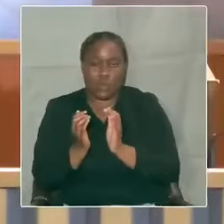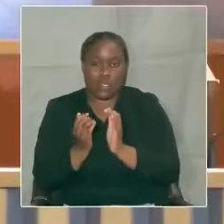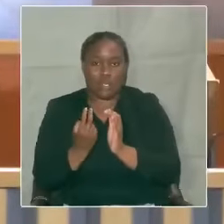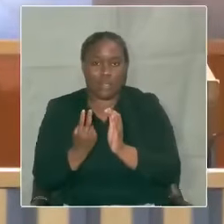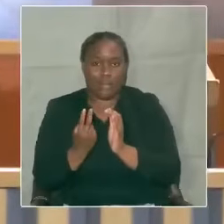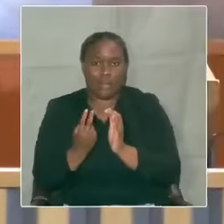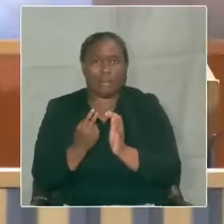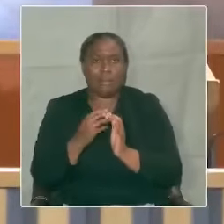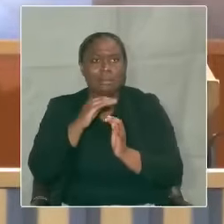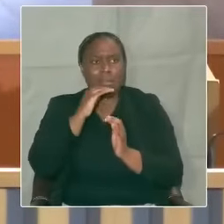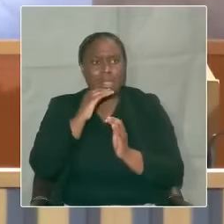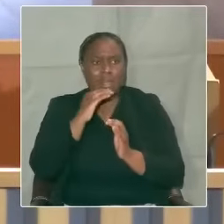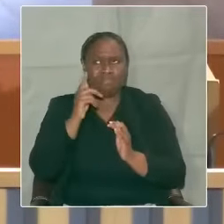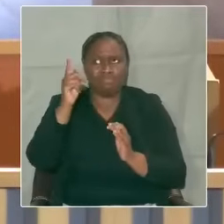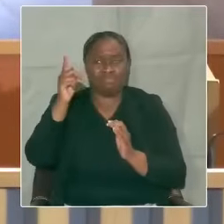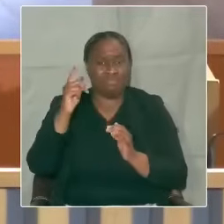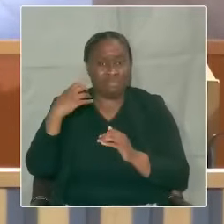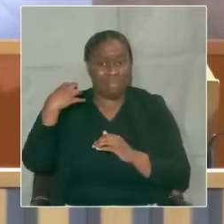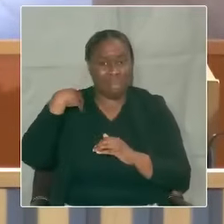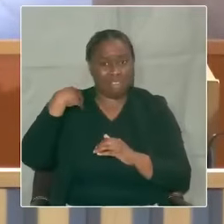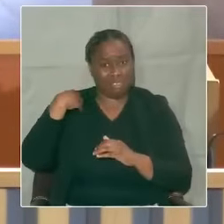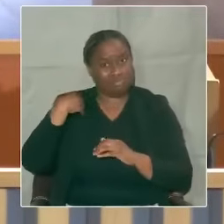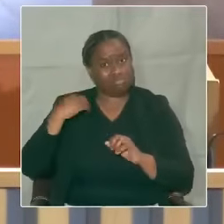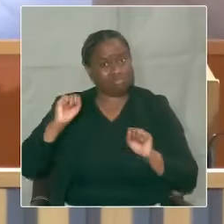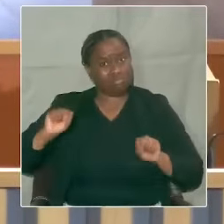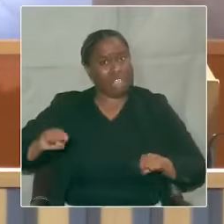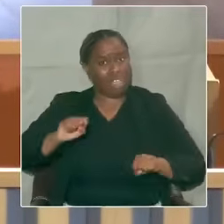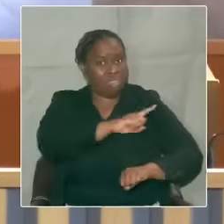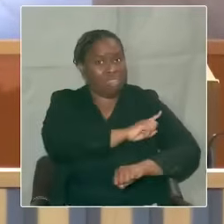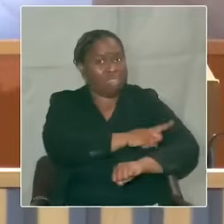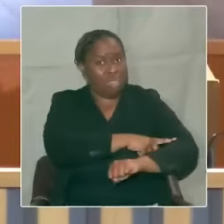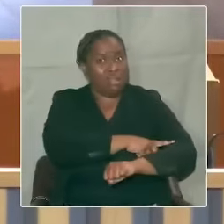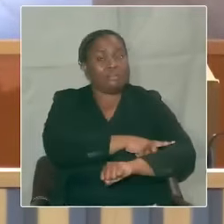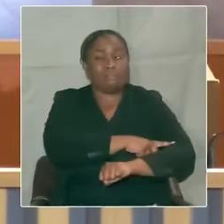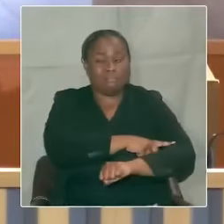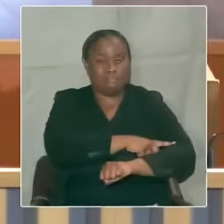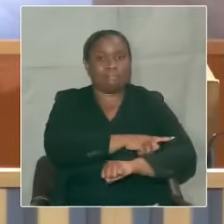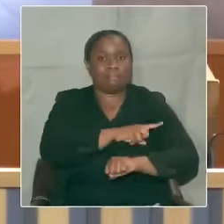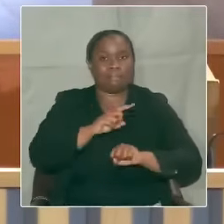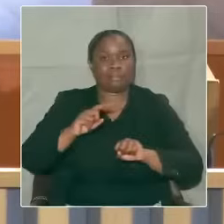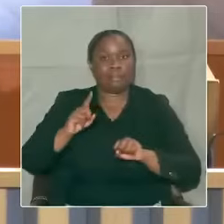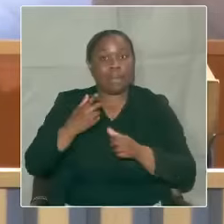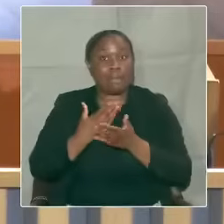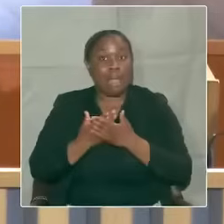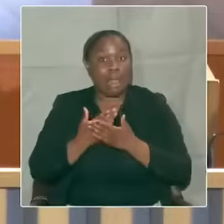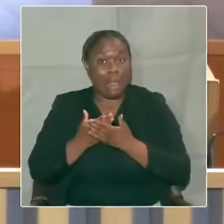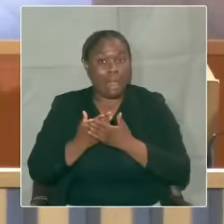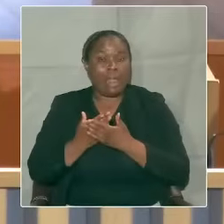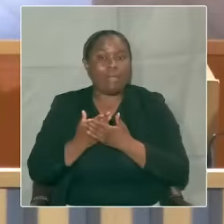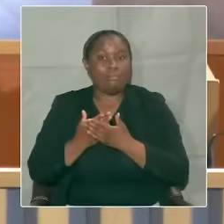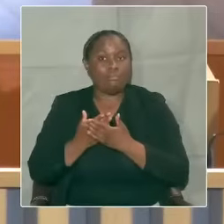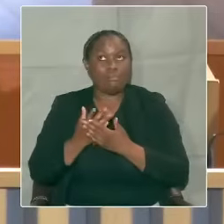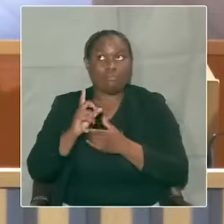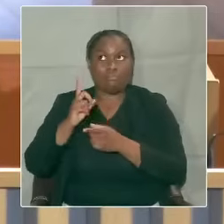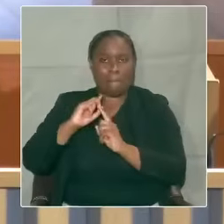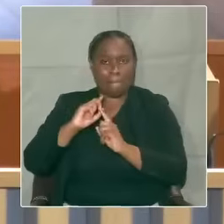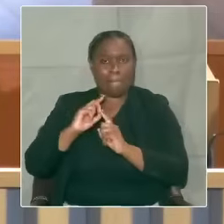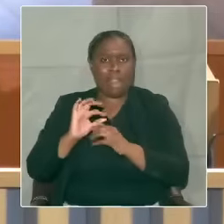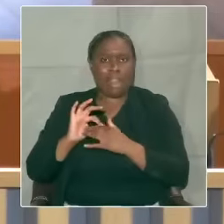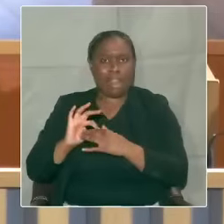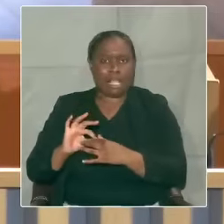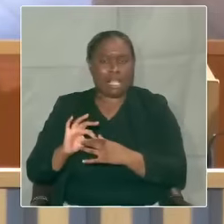argument against the minister's entitlement to have issued it. Because of those possibilities, I want you to